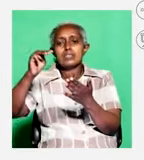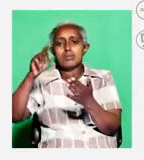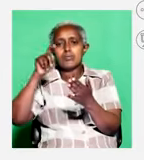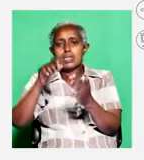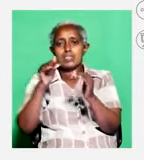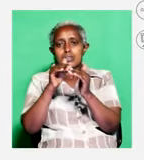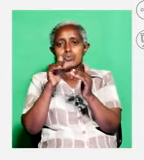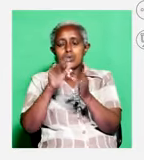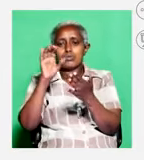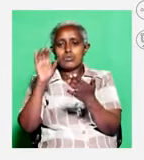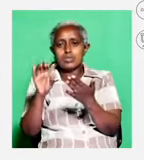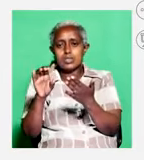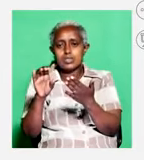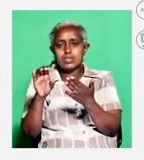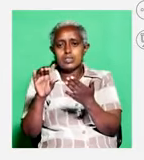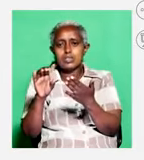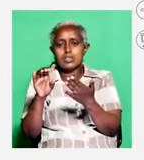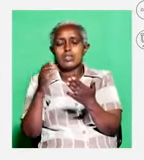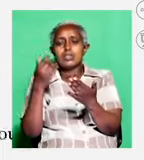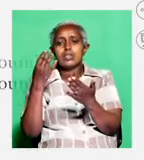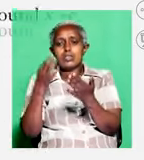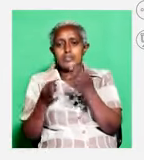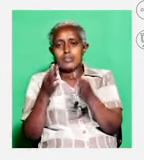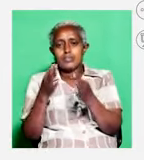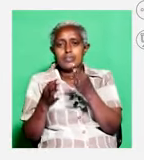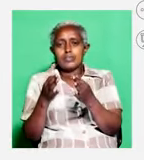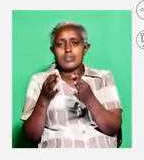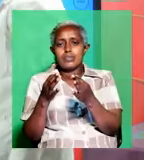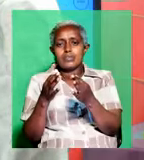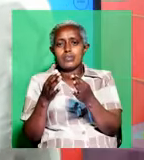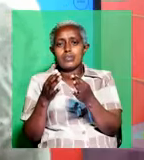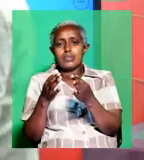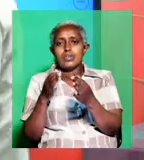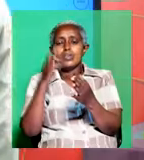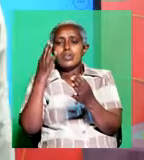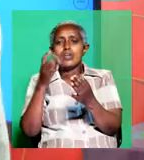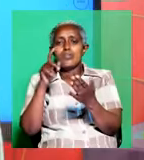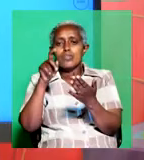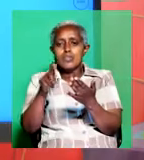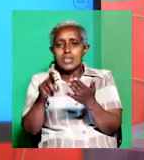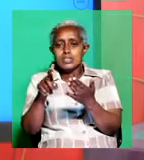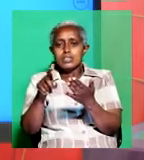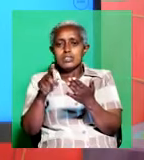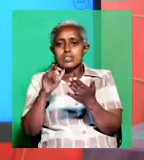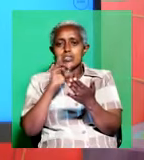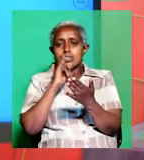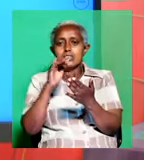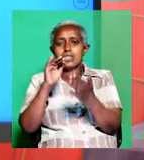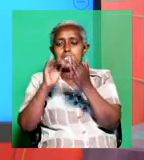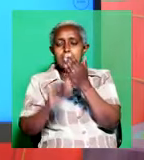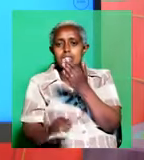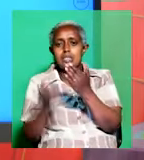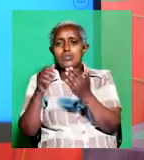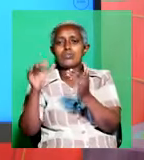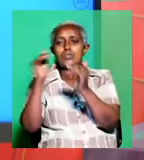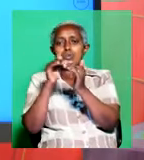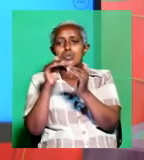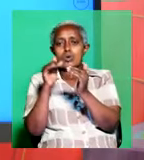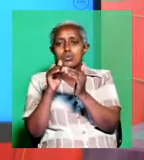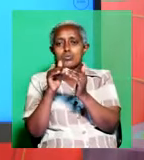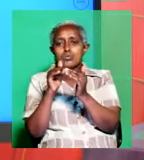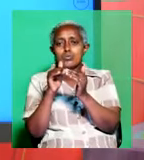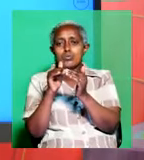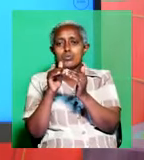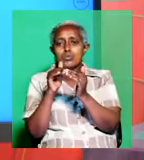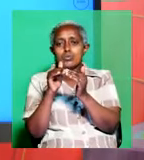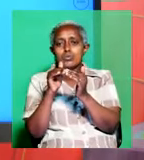x equals to c if f of x is less than or equal to